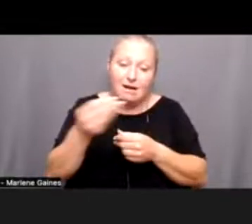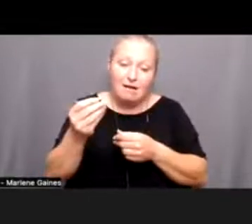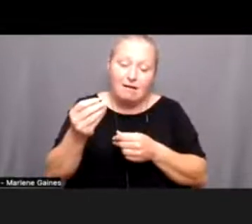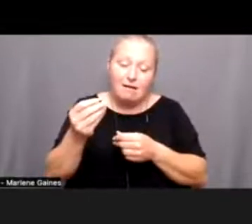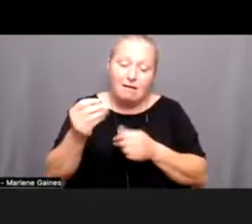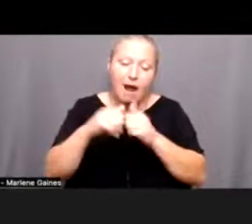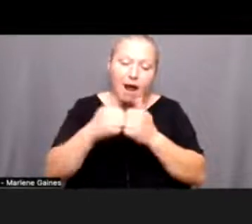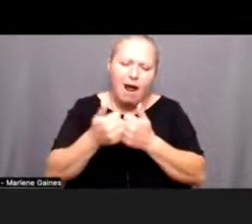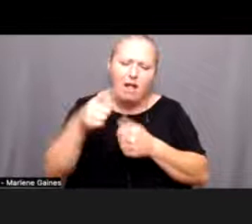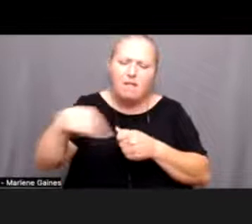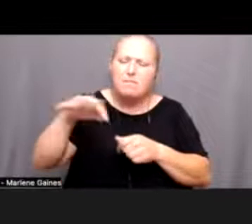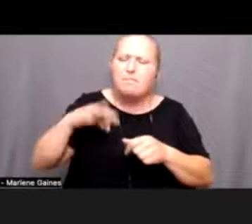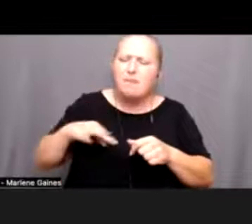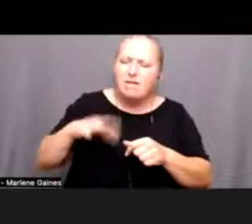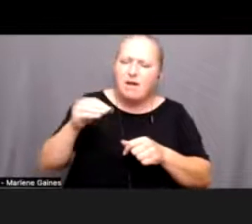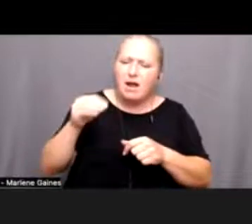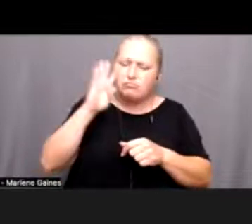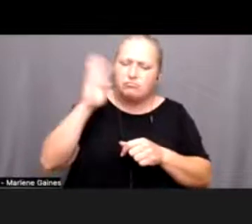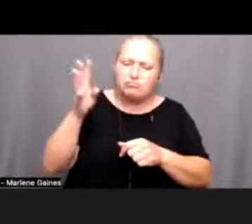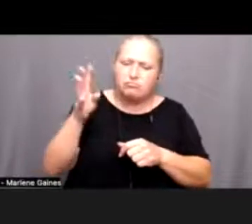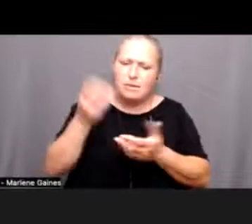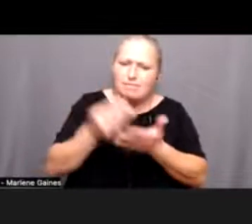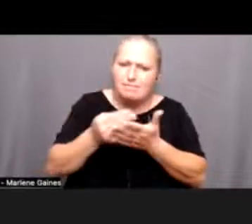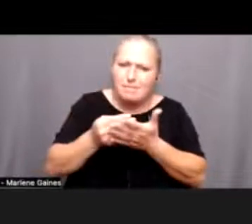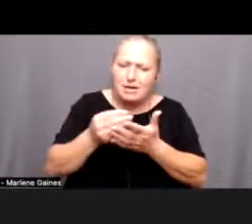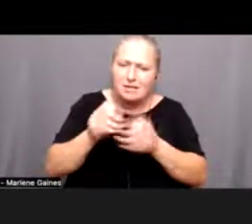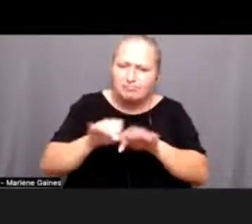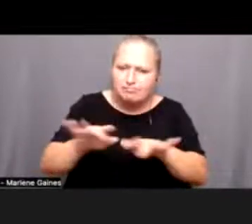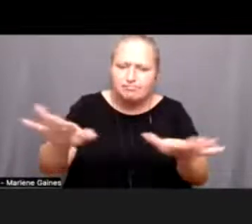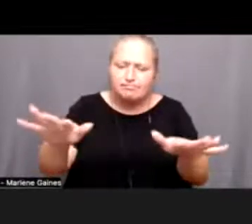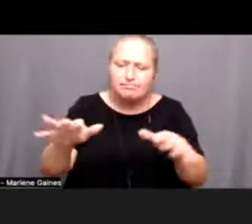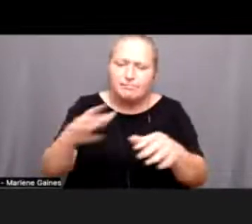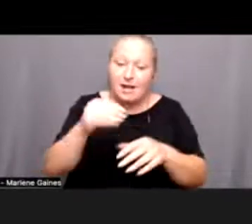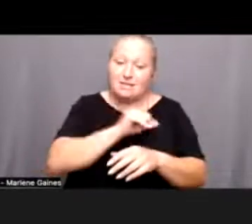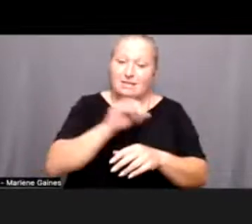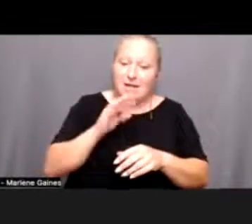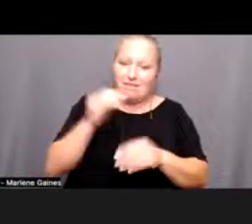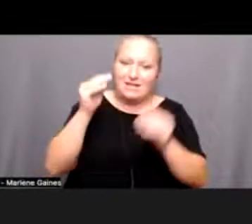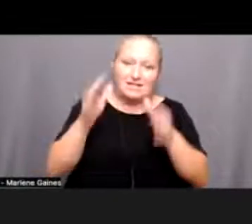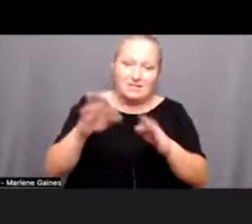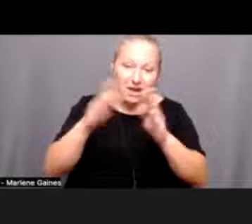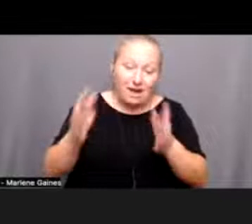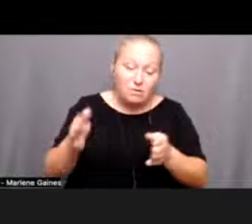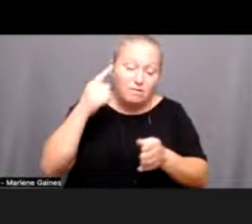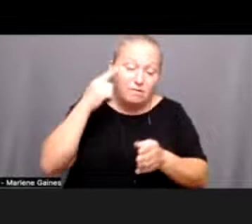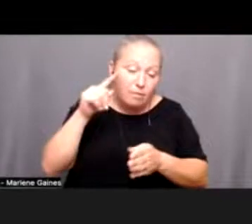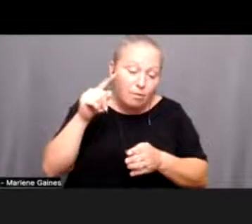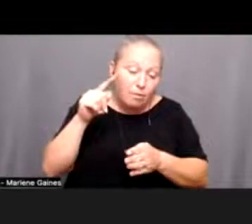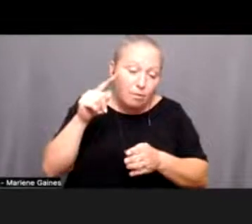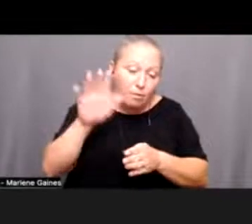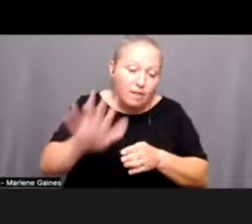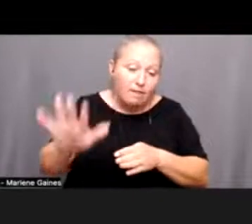has benefited and created a revenue stream, and staff and teacher housing for